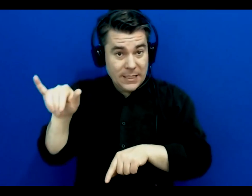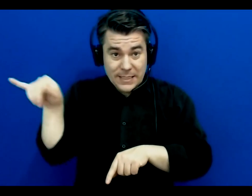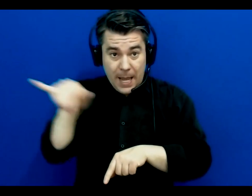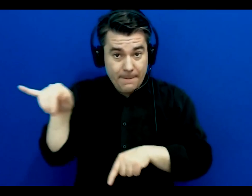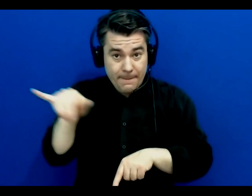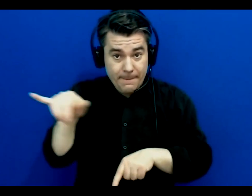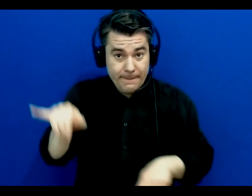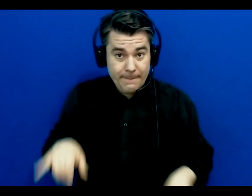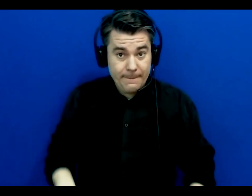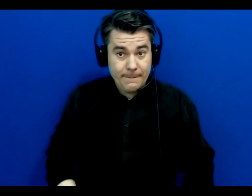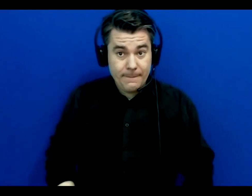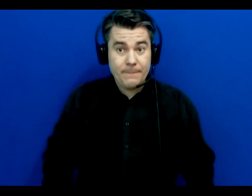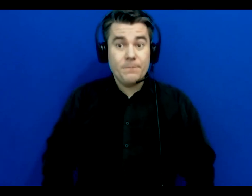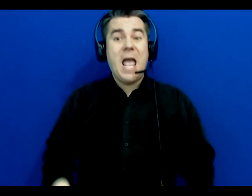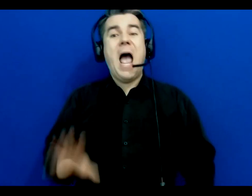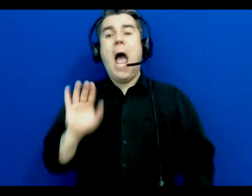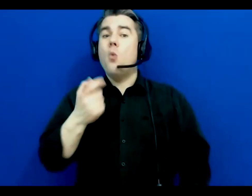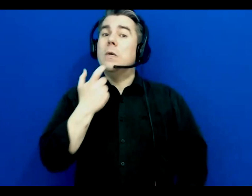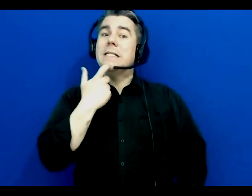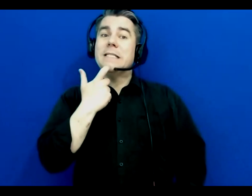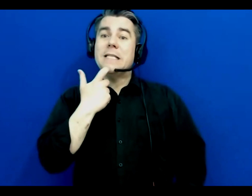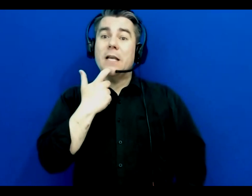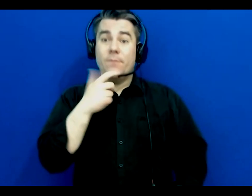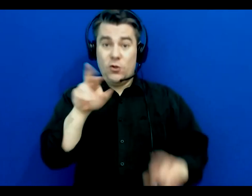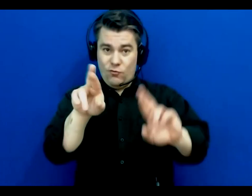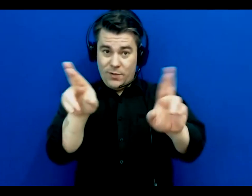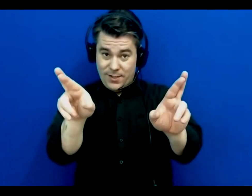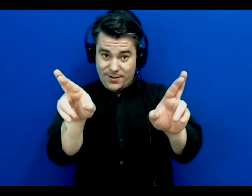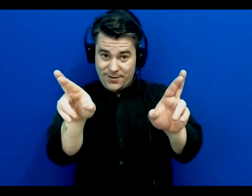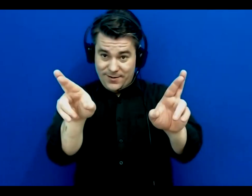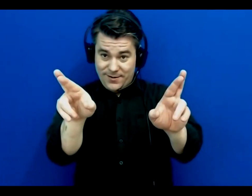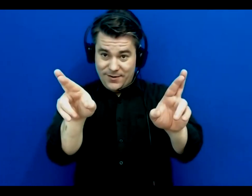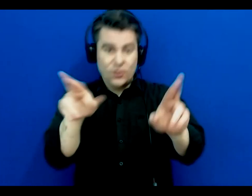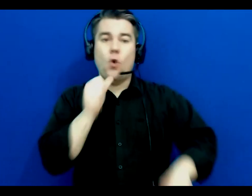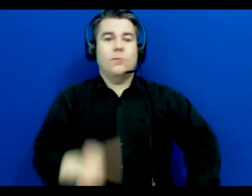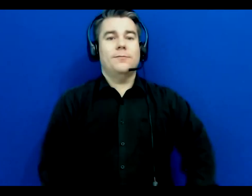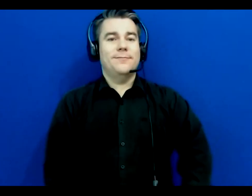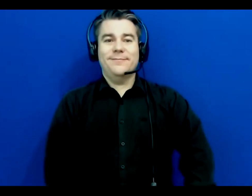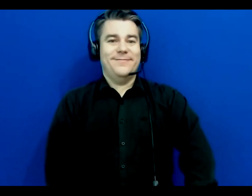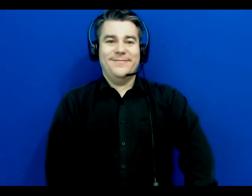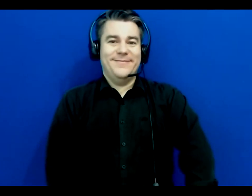Mm-hmm. Yeah. I would say, you ready for this? Don't.